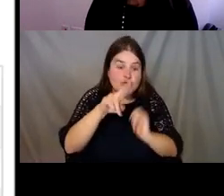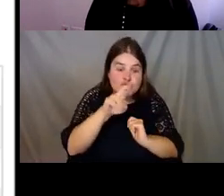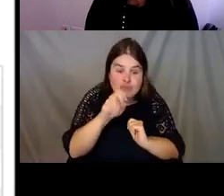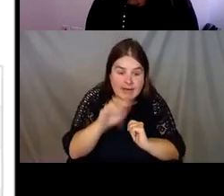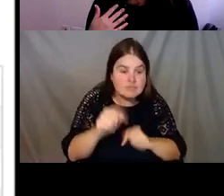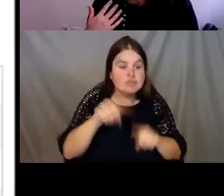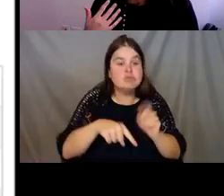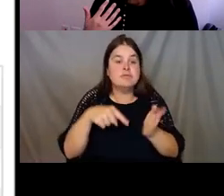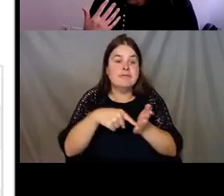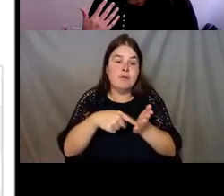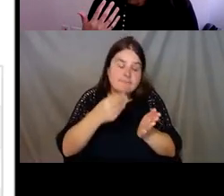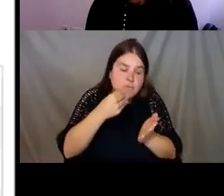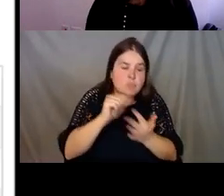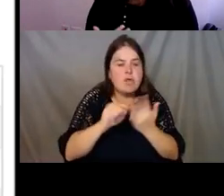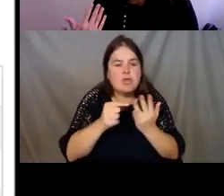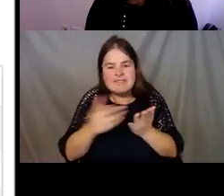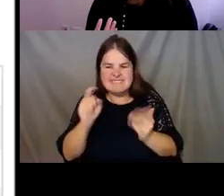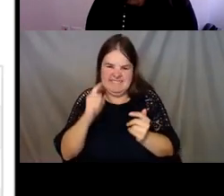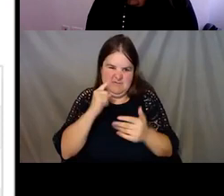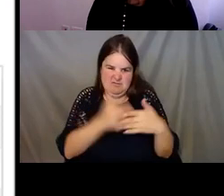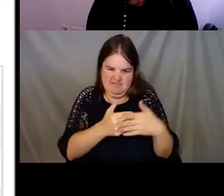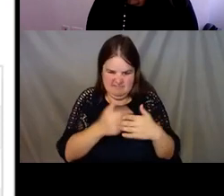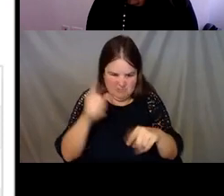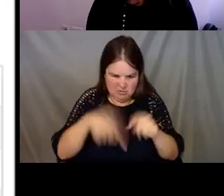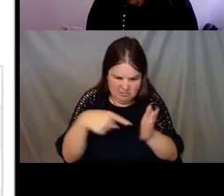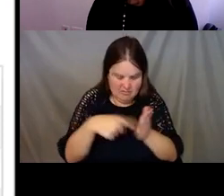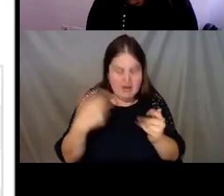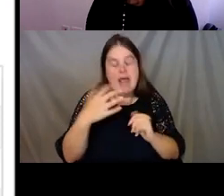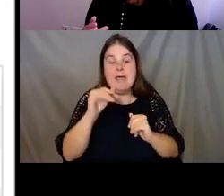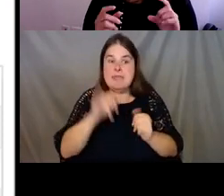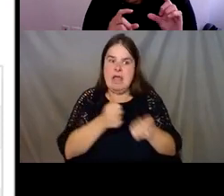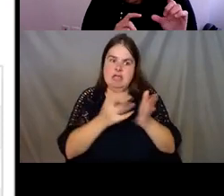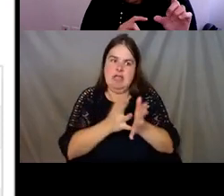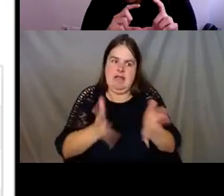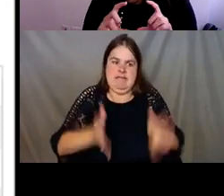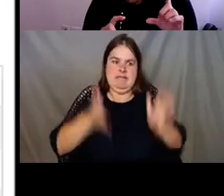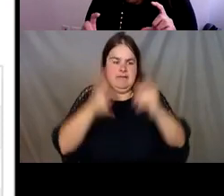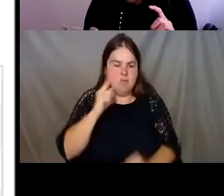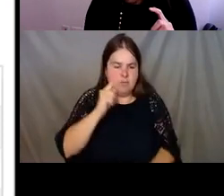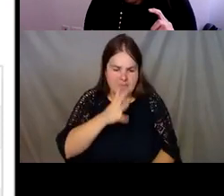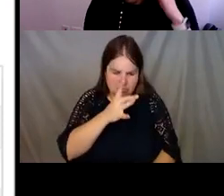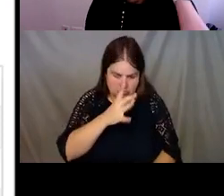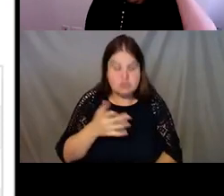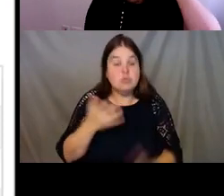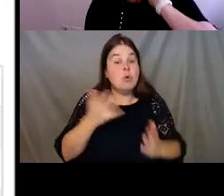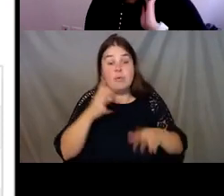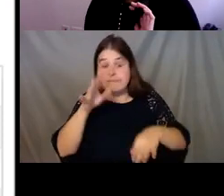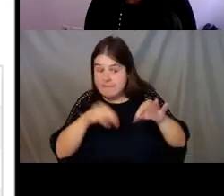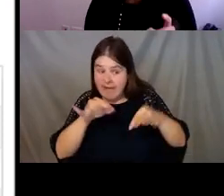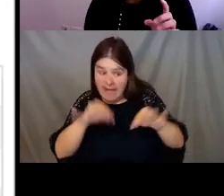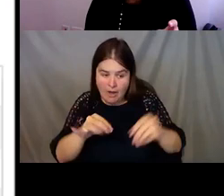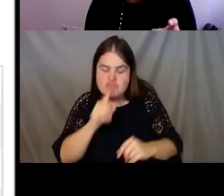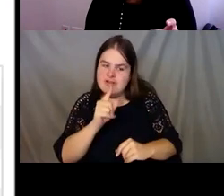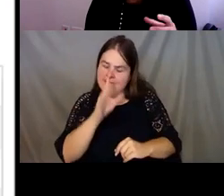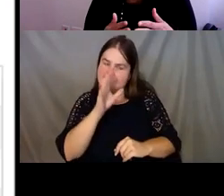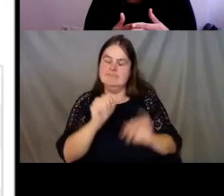necessities for their infants were concerns that caused a lot of anxiety for mothers. What we started picking up on that was really interesting